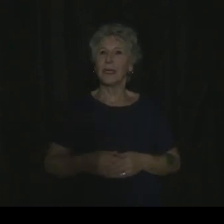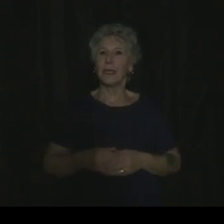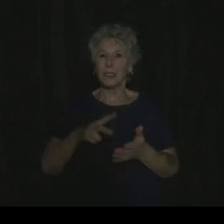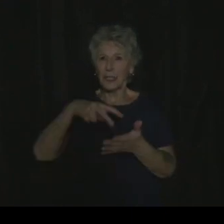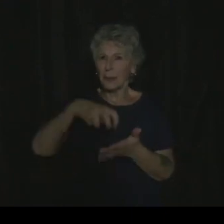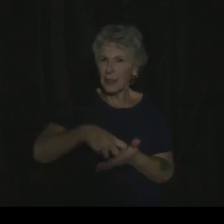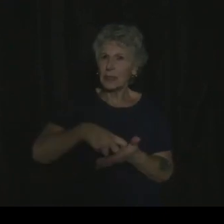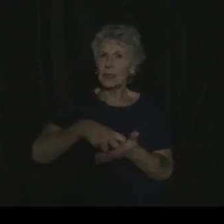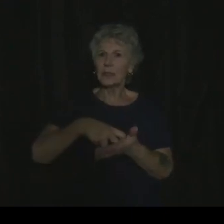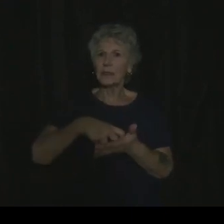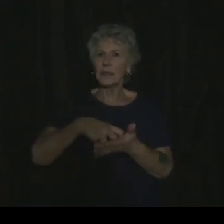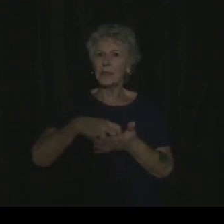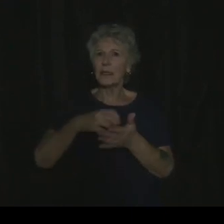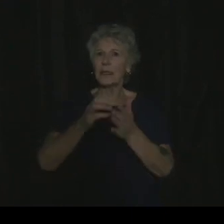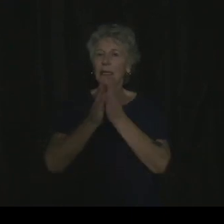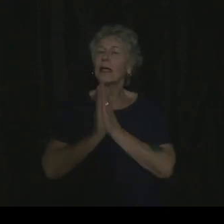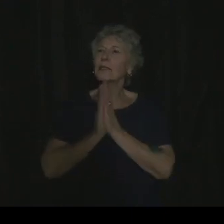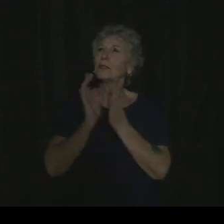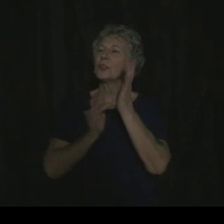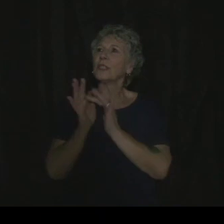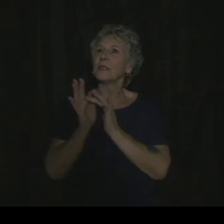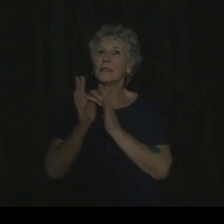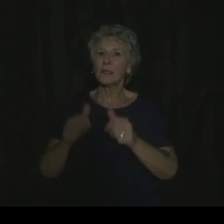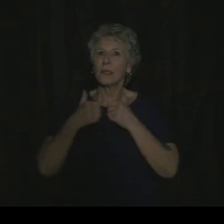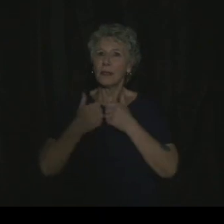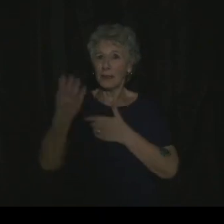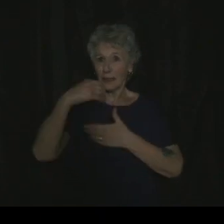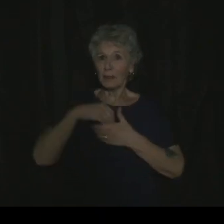knees and ask Jesus into my life and make him